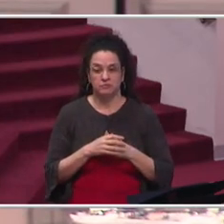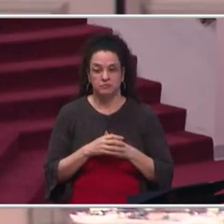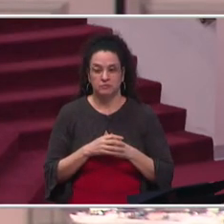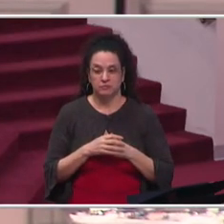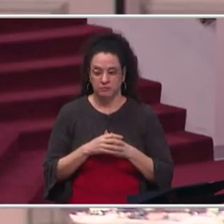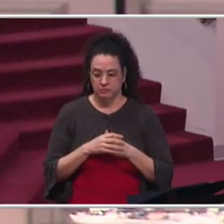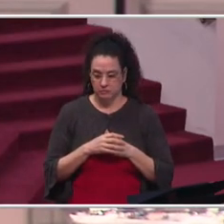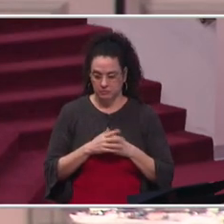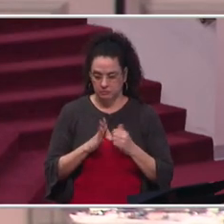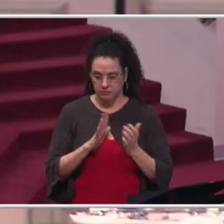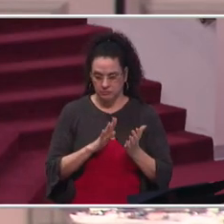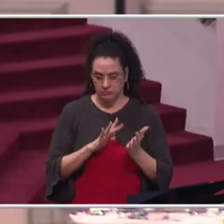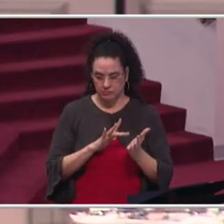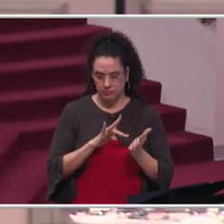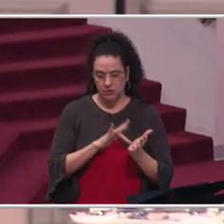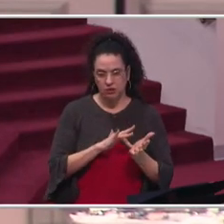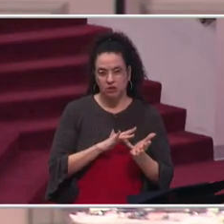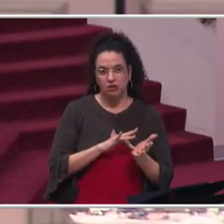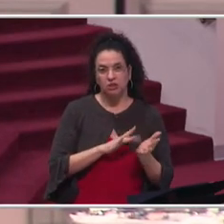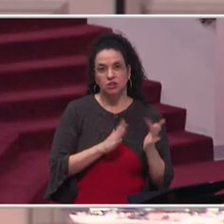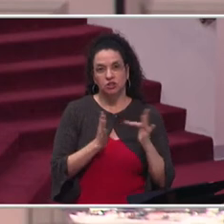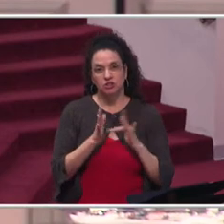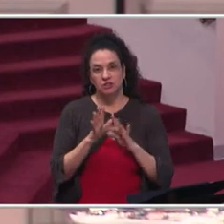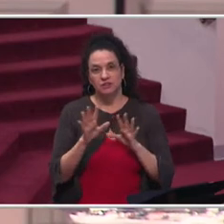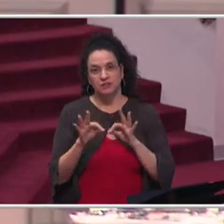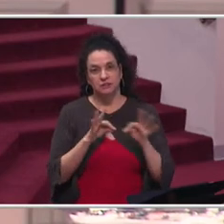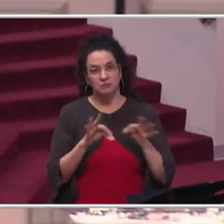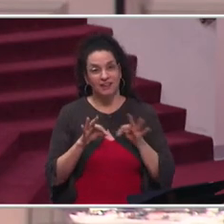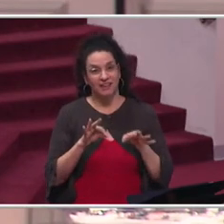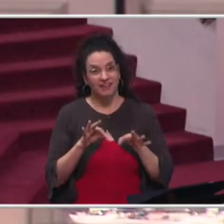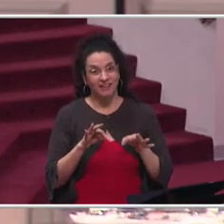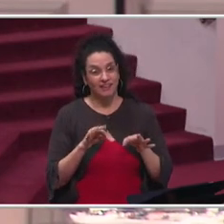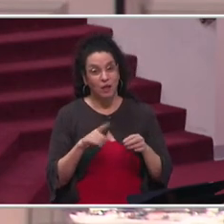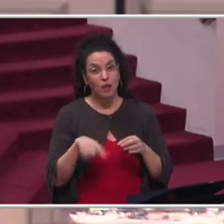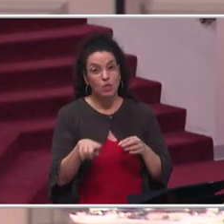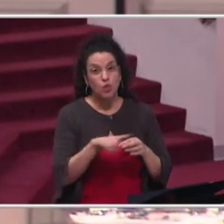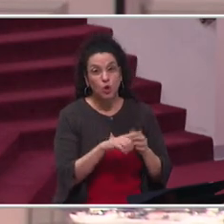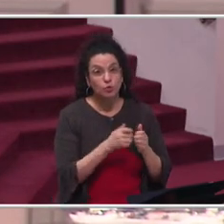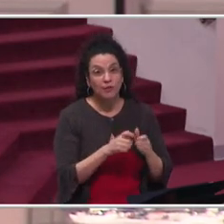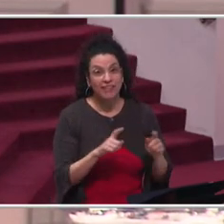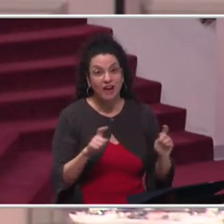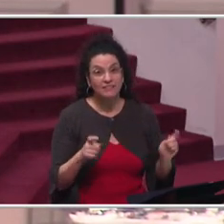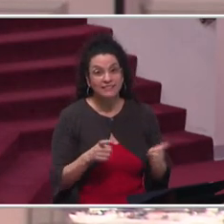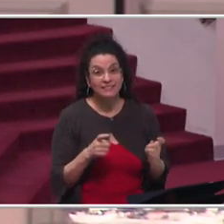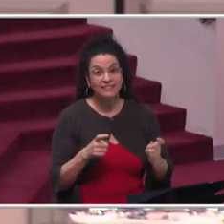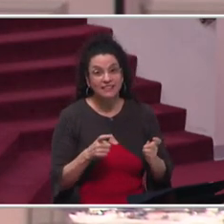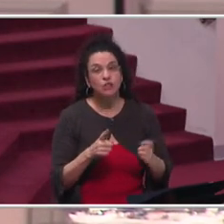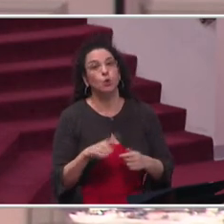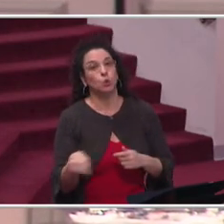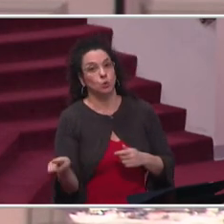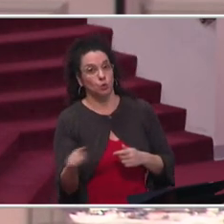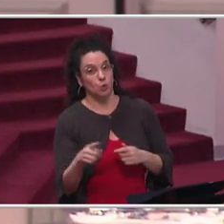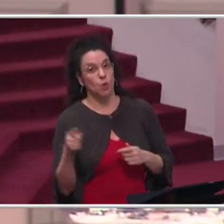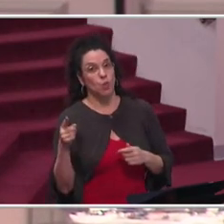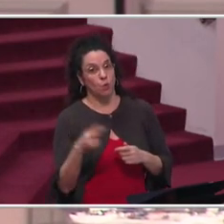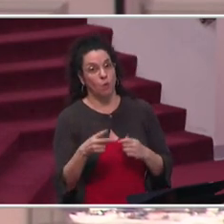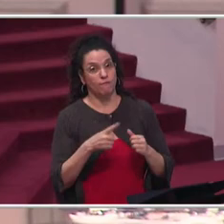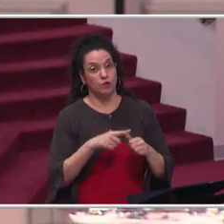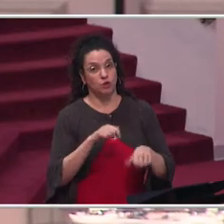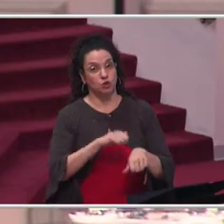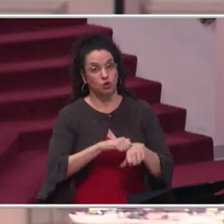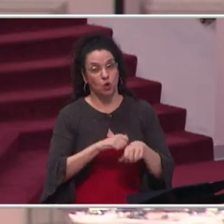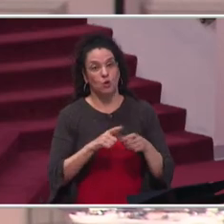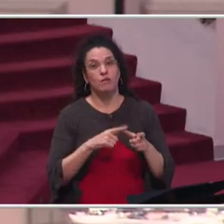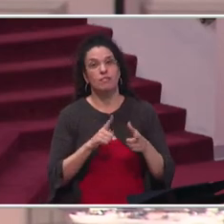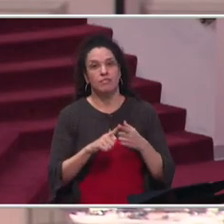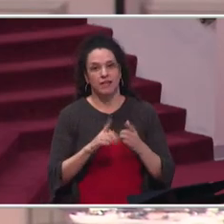said, those who are without sin, y'all cast the first stone. Then the Bible said Jesus knelt